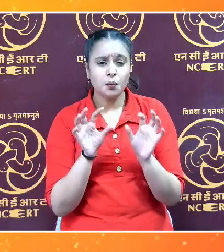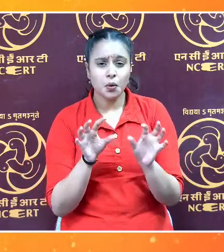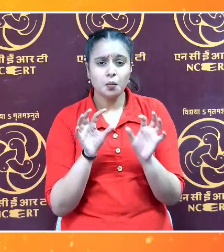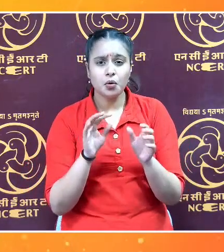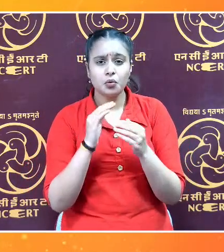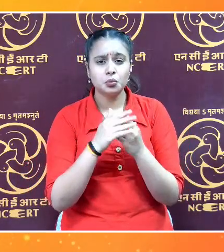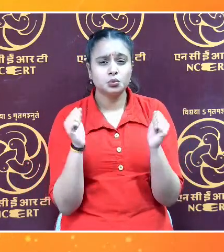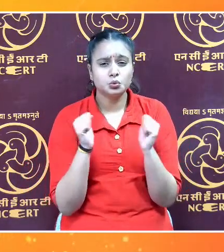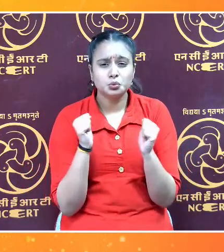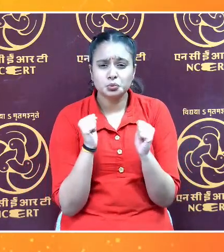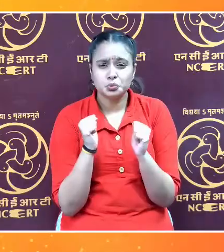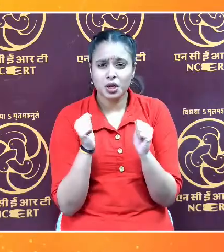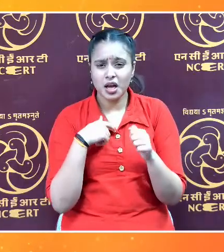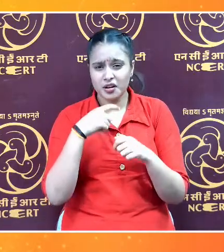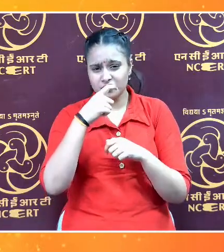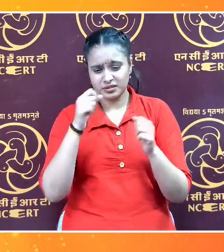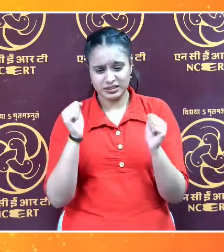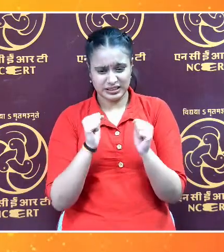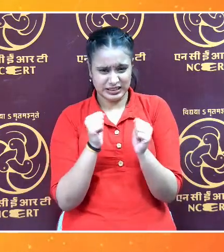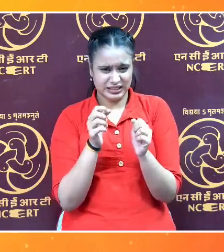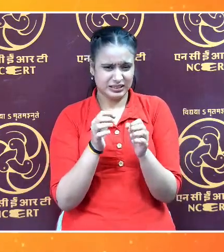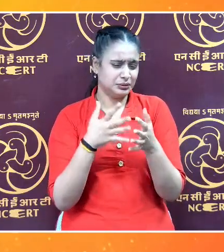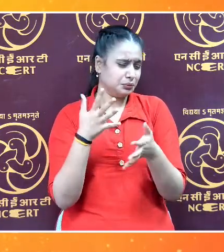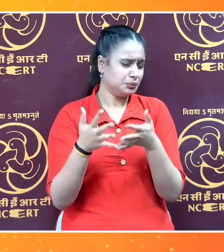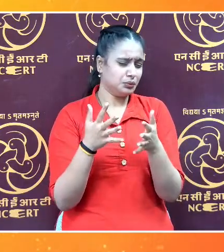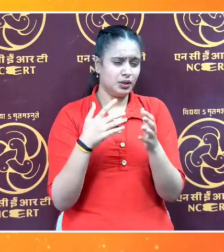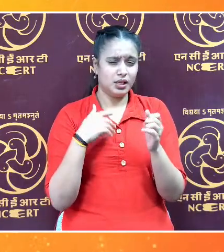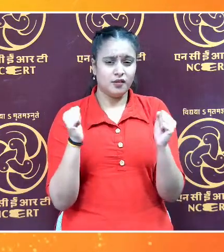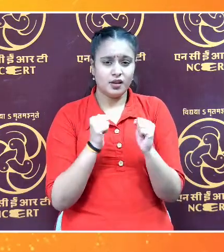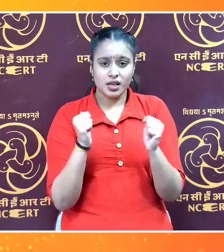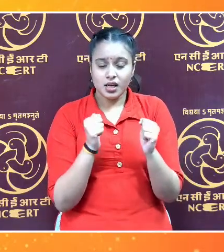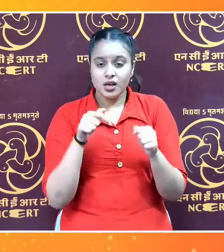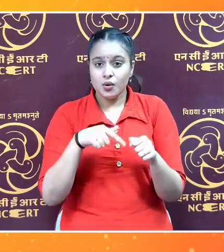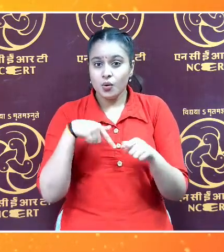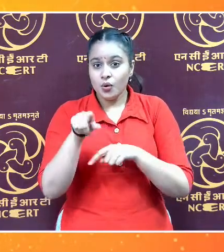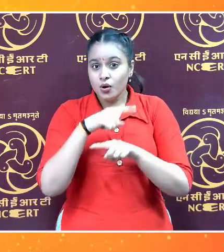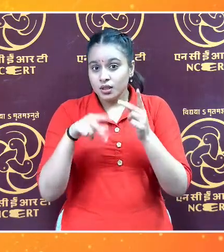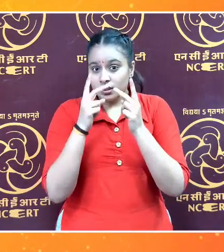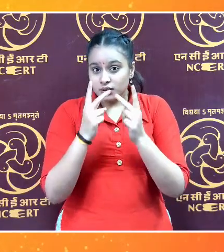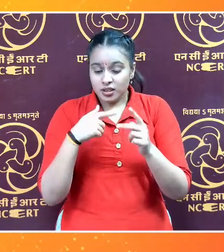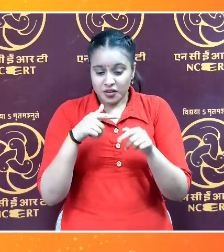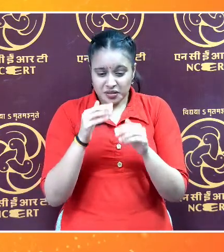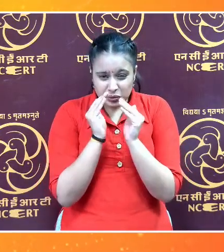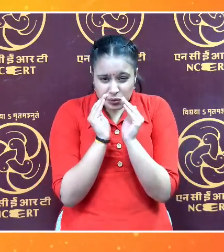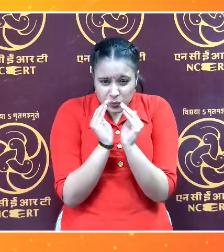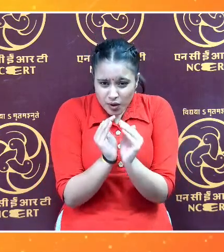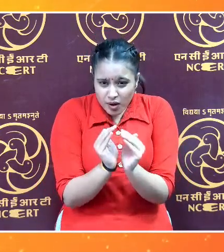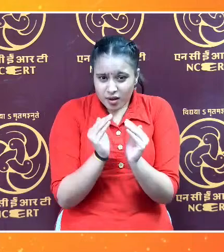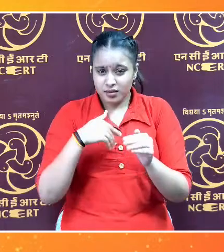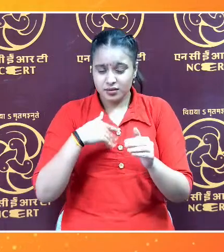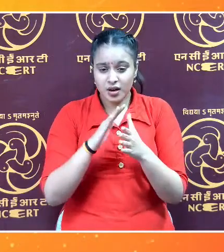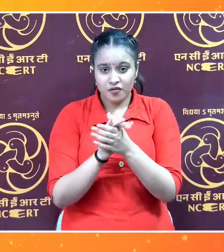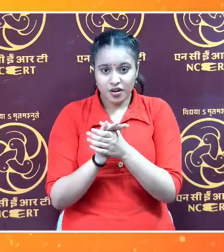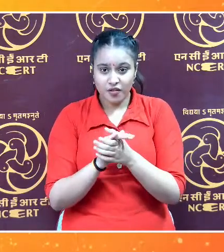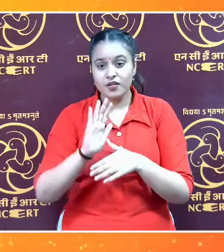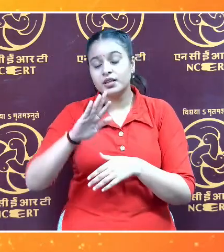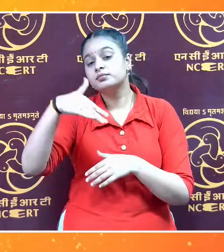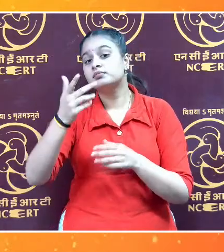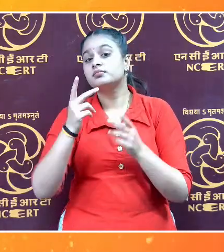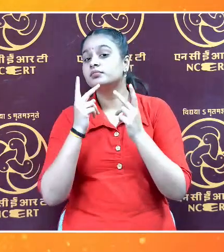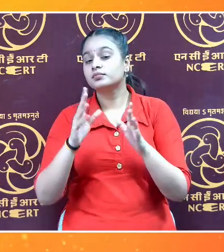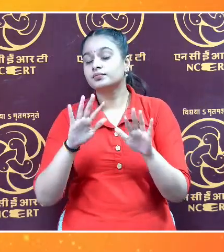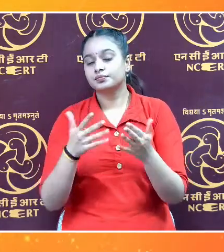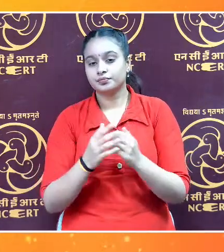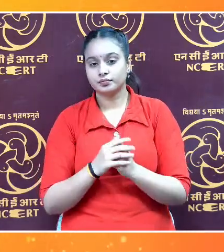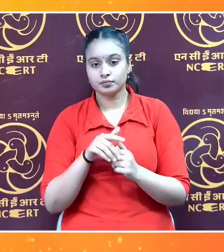This puppy was shivering with cold. As you see it here, he is fine, but you will see how he became friends with Badal. Okay.